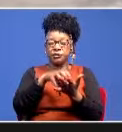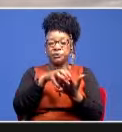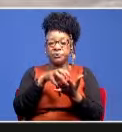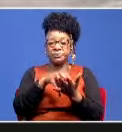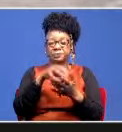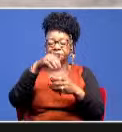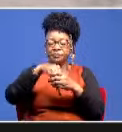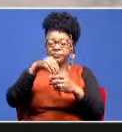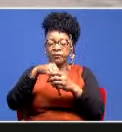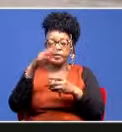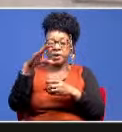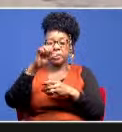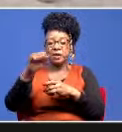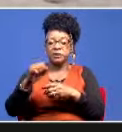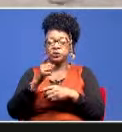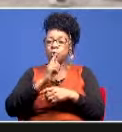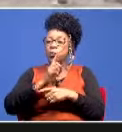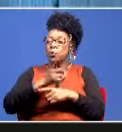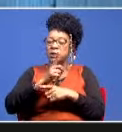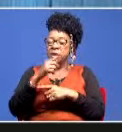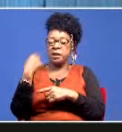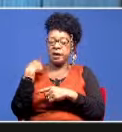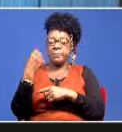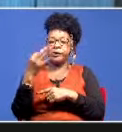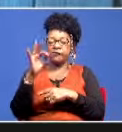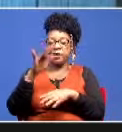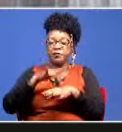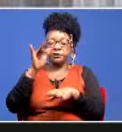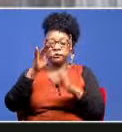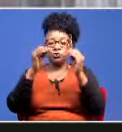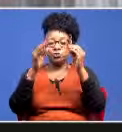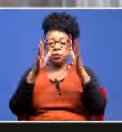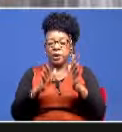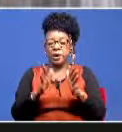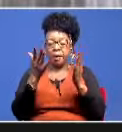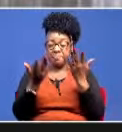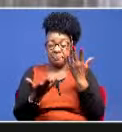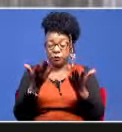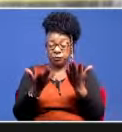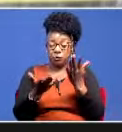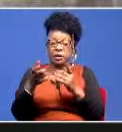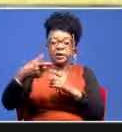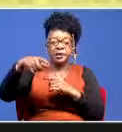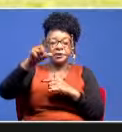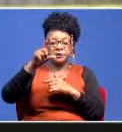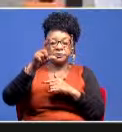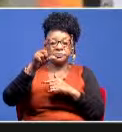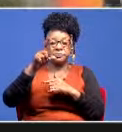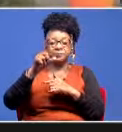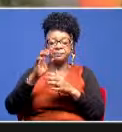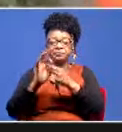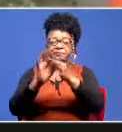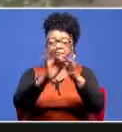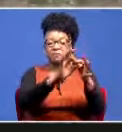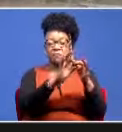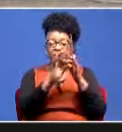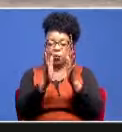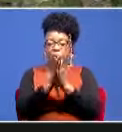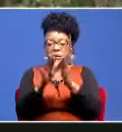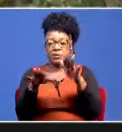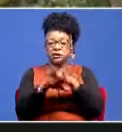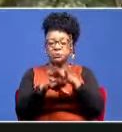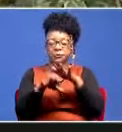Kithure Kindiki has warned that the number of affected students may increase. Fears collaborated by Deputy President